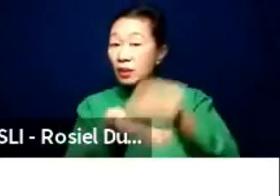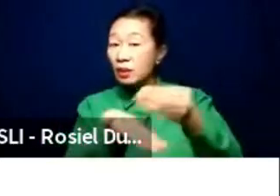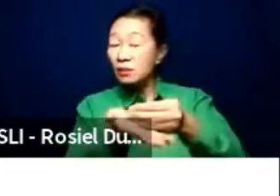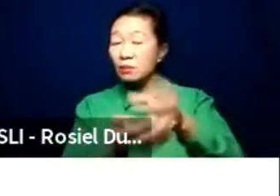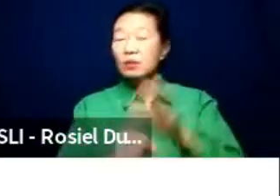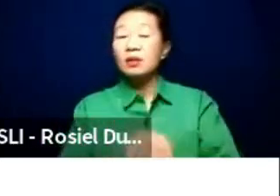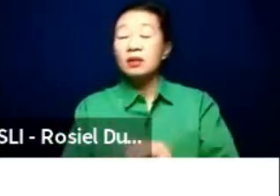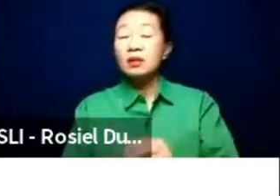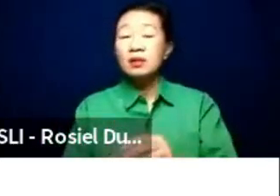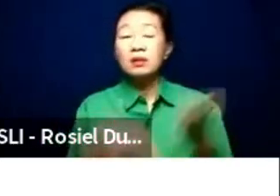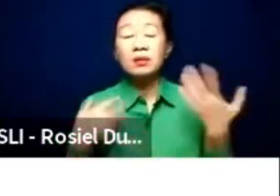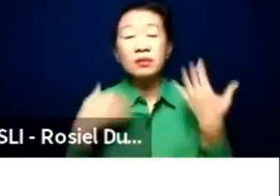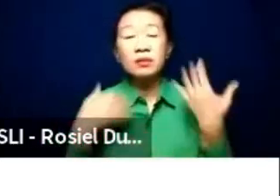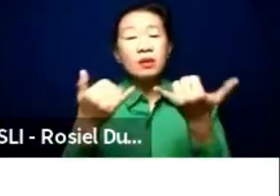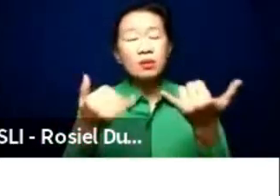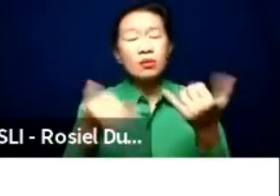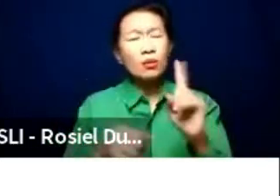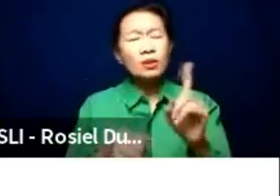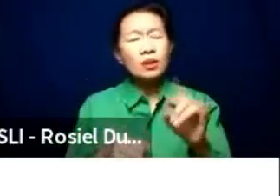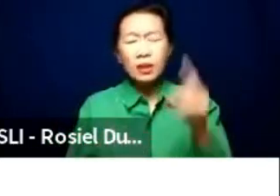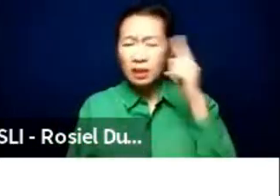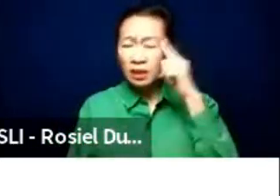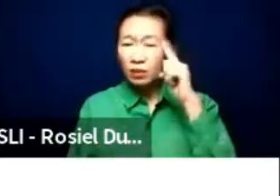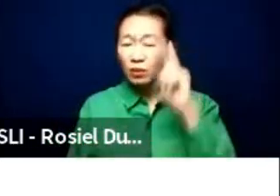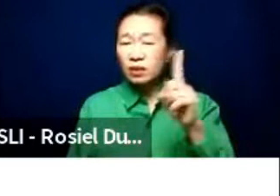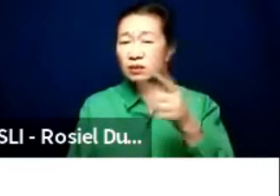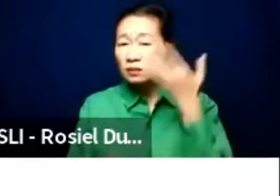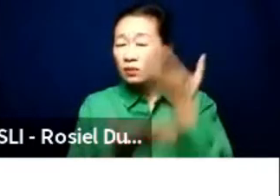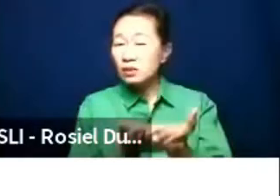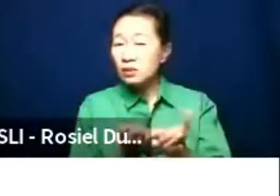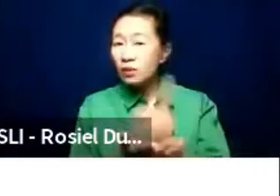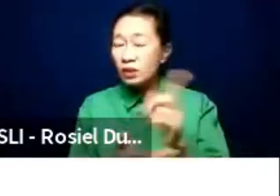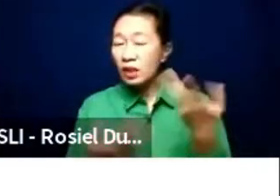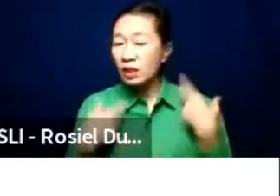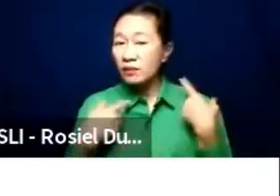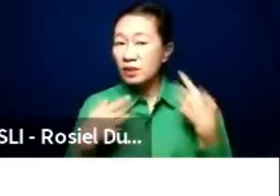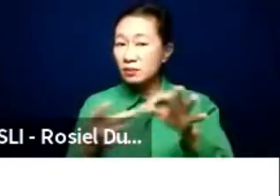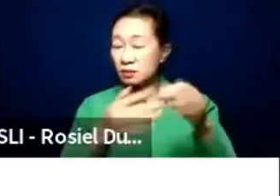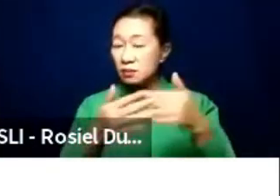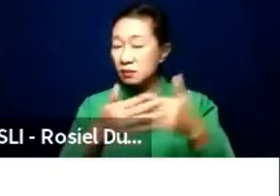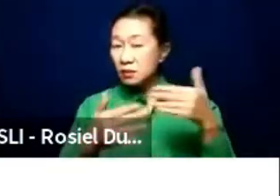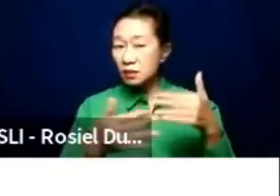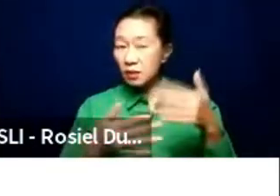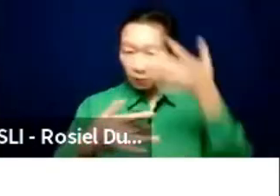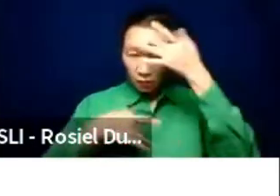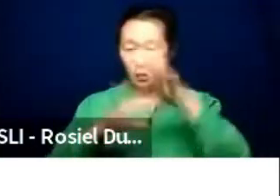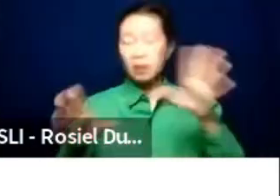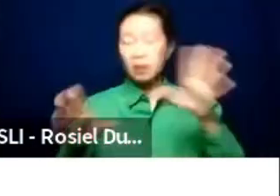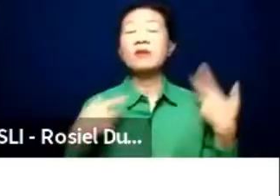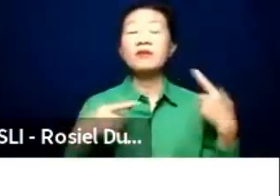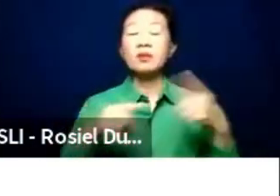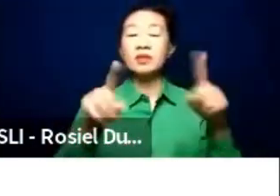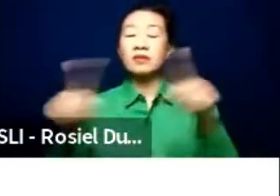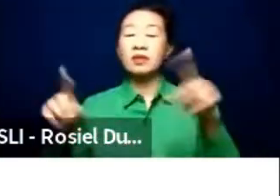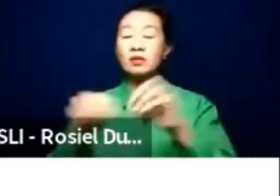are now, I think what's great about what we had, lalo na pre-pandemic, we had different